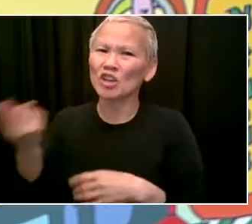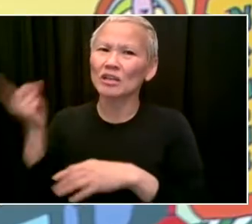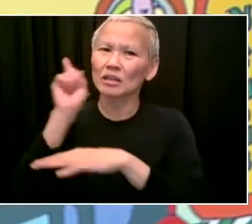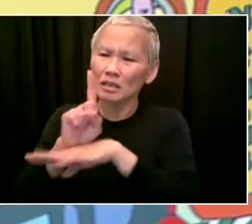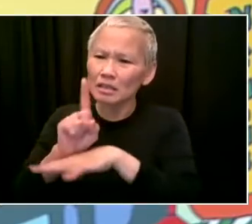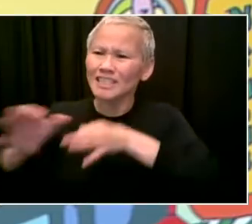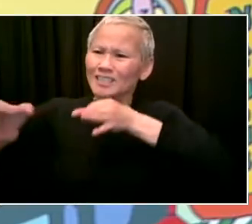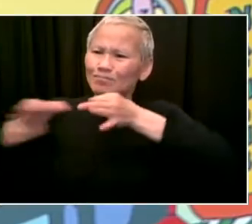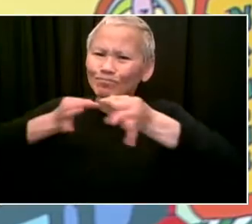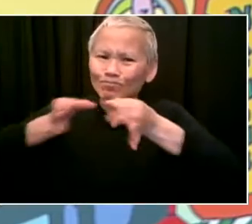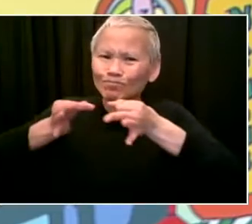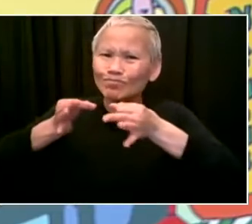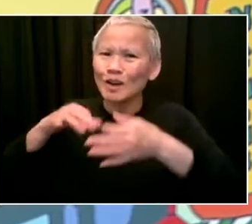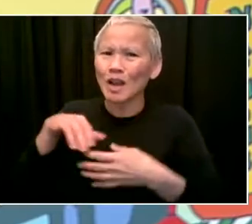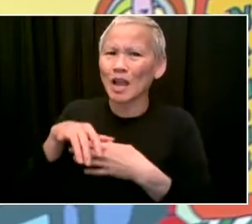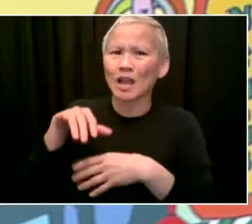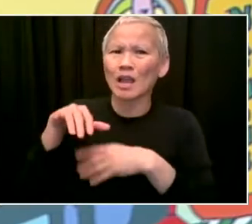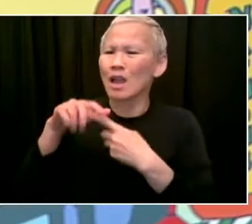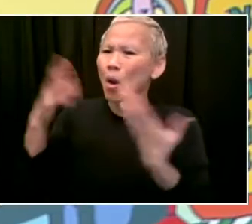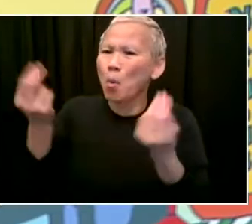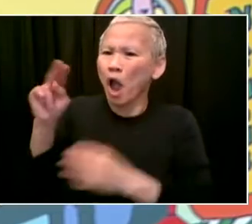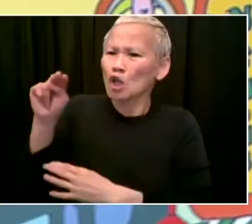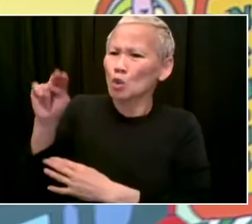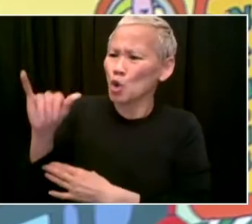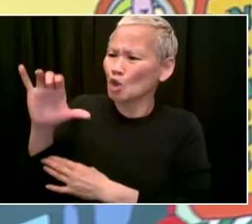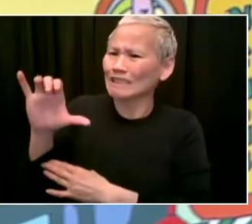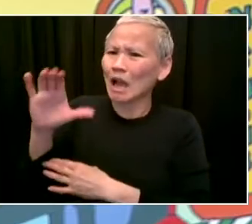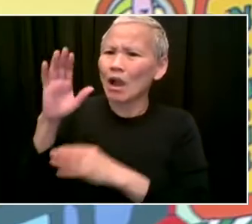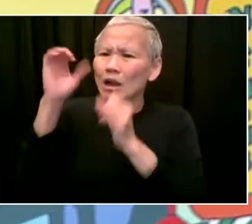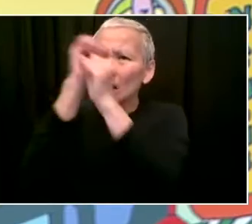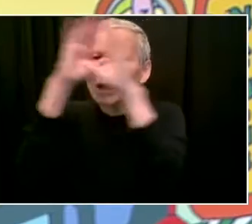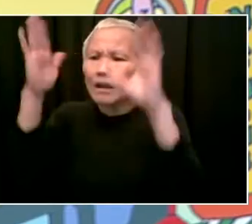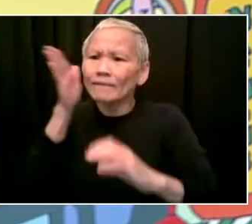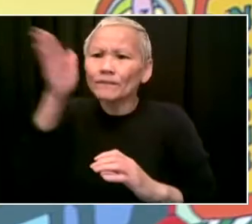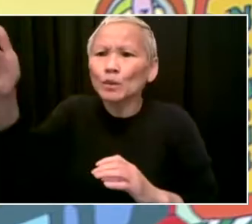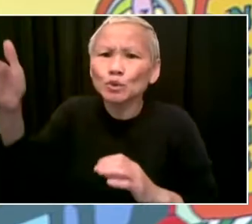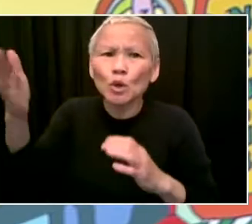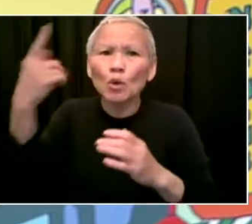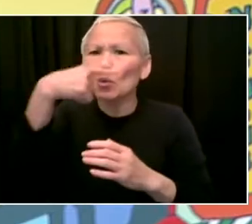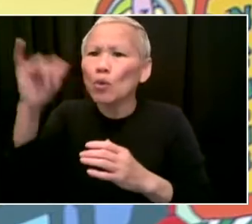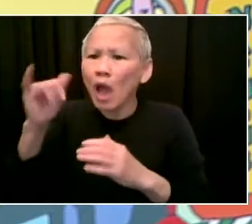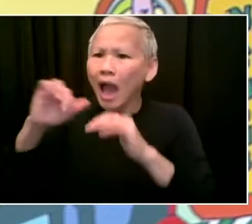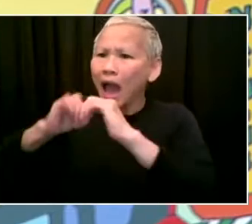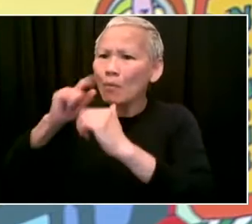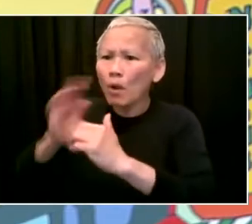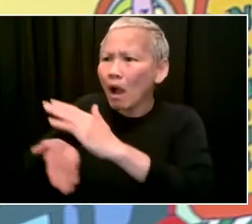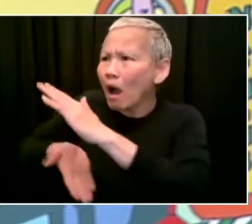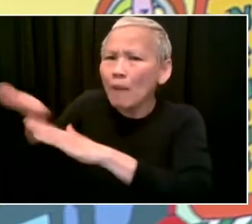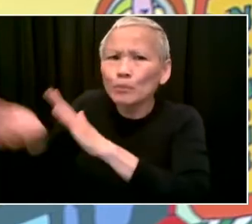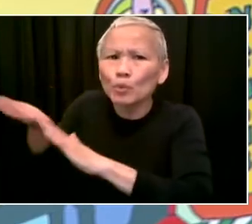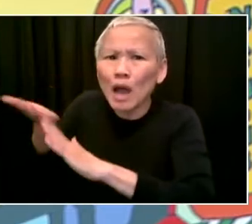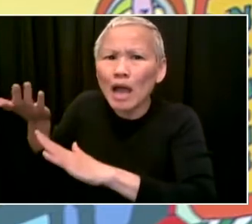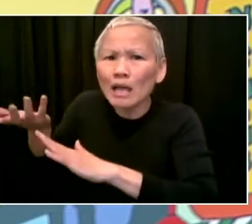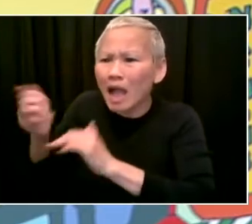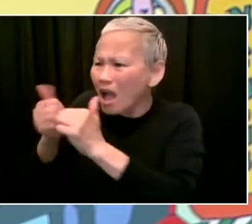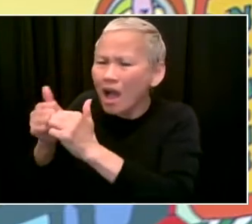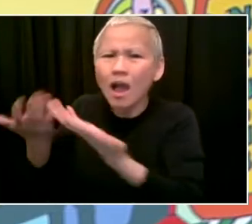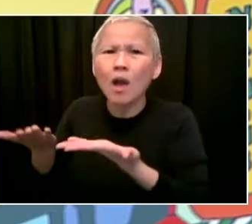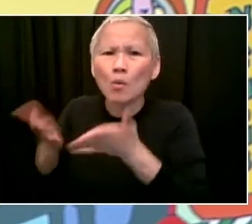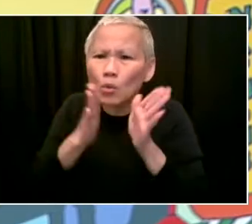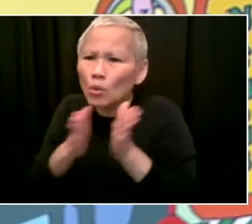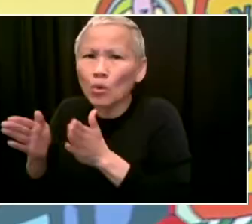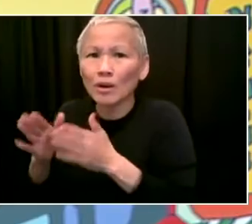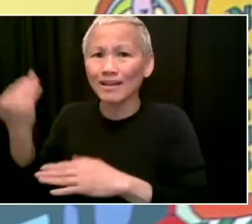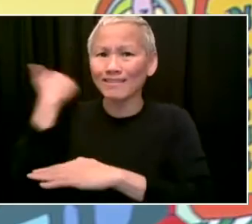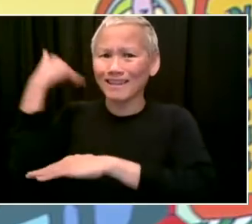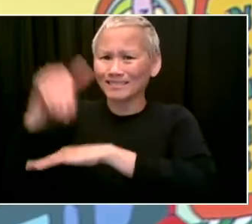stuff. Again, that's why I was not impressed last night by the totality of what I saw from all the candidates.